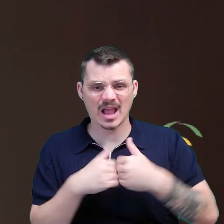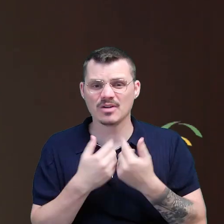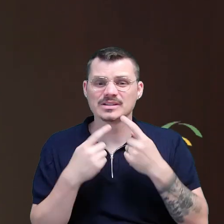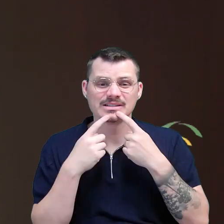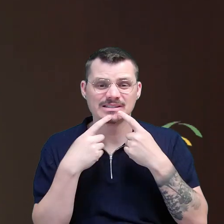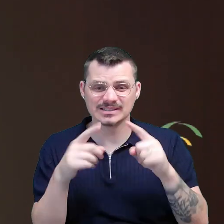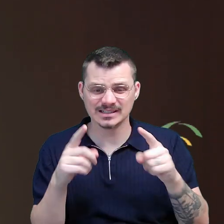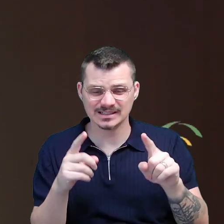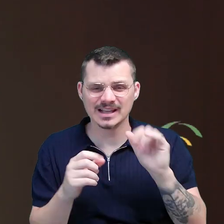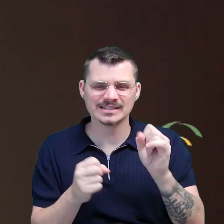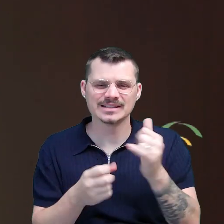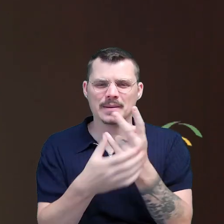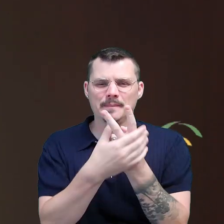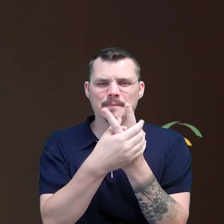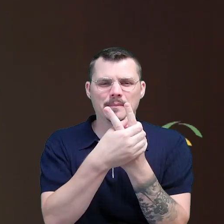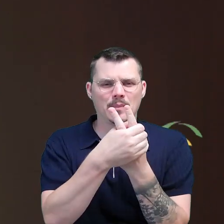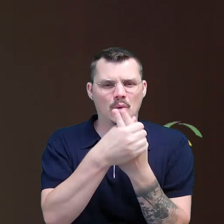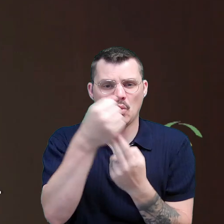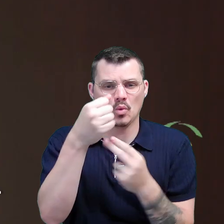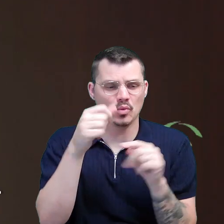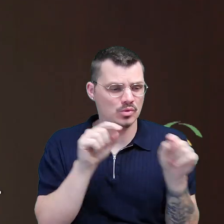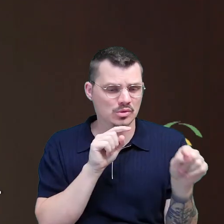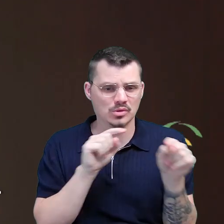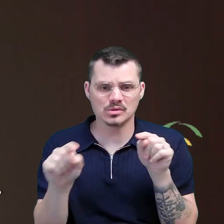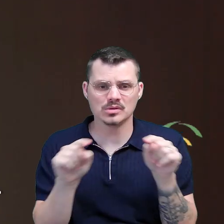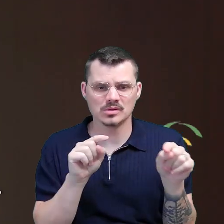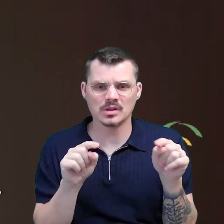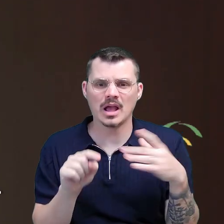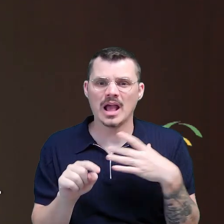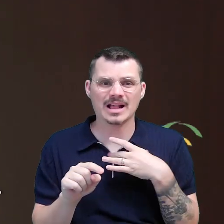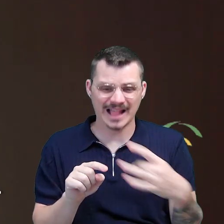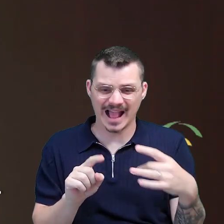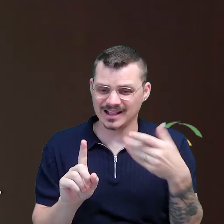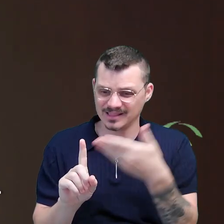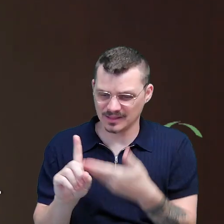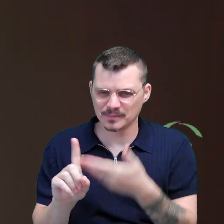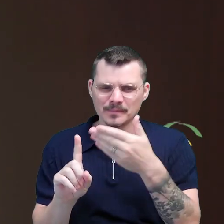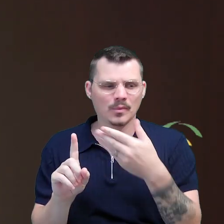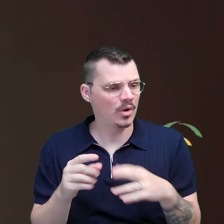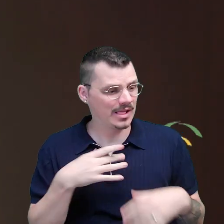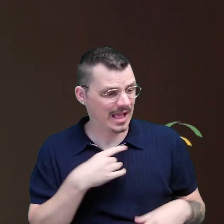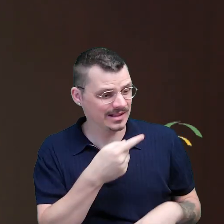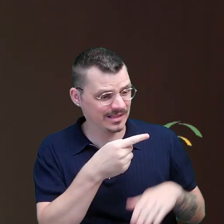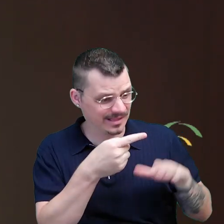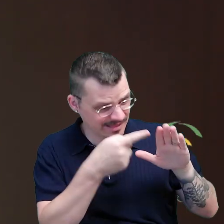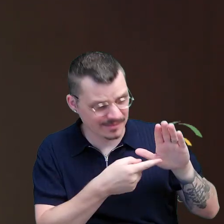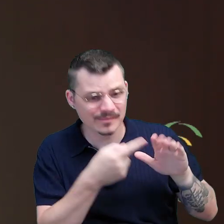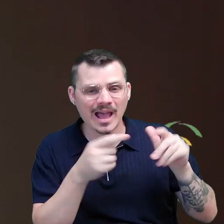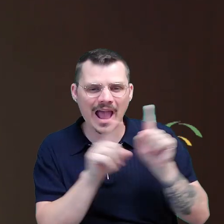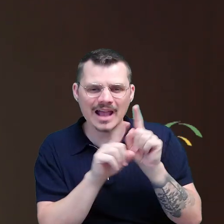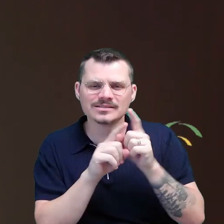succeed is that both people like the other one exactly how they are.